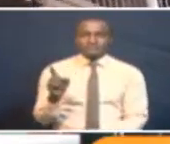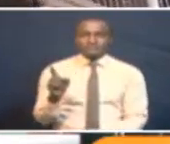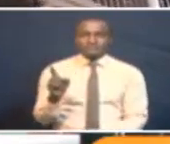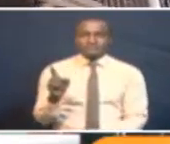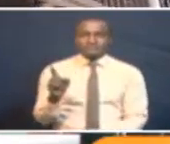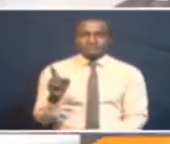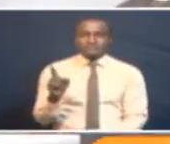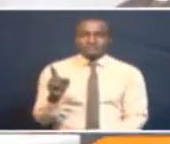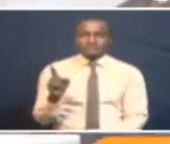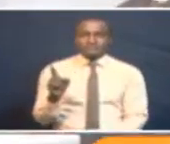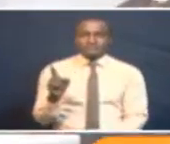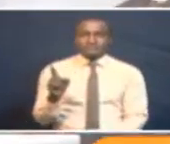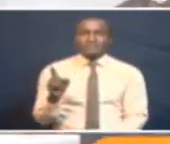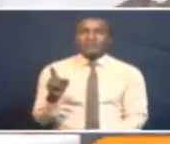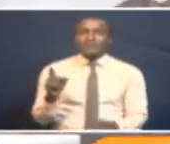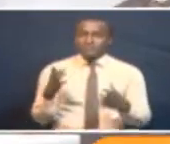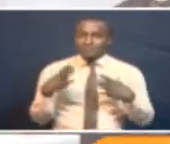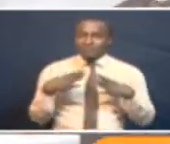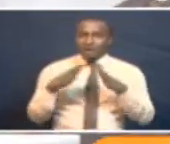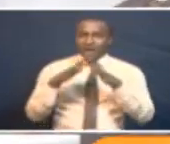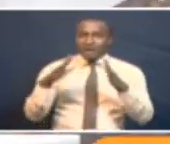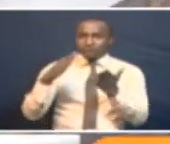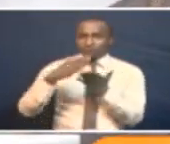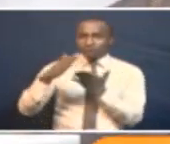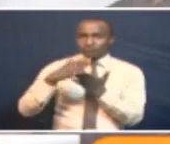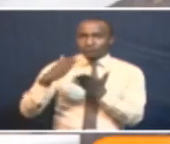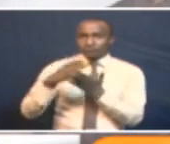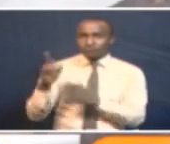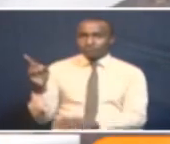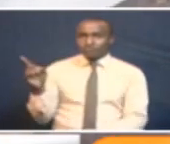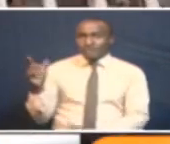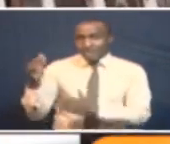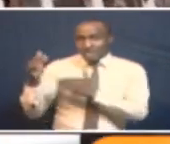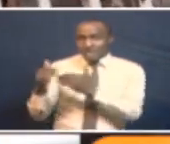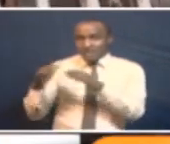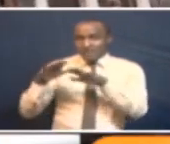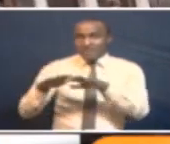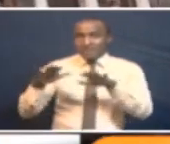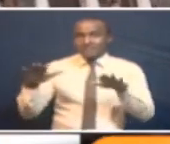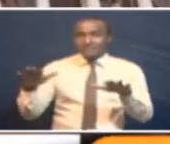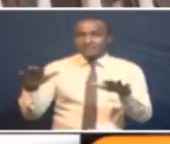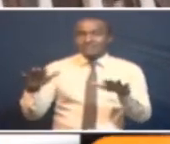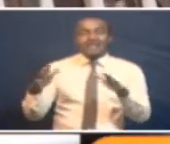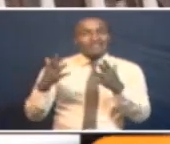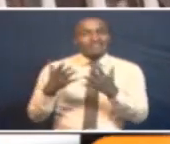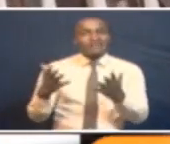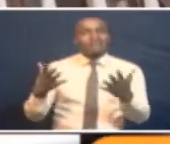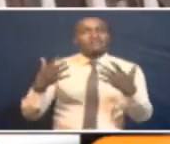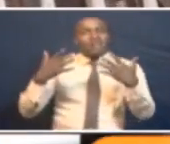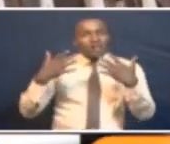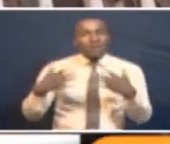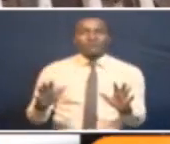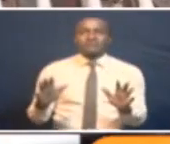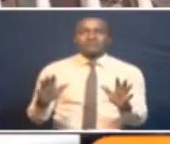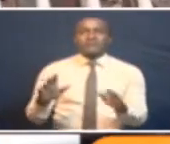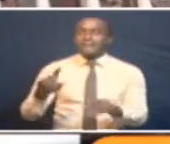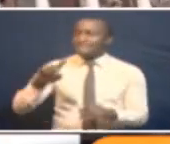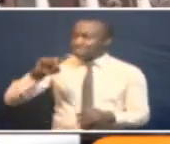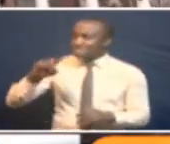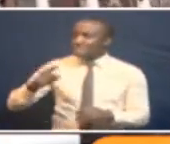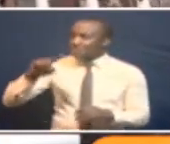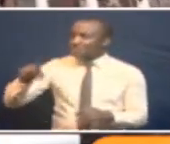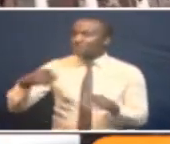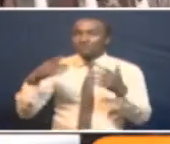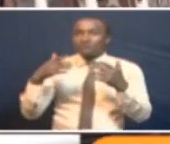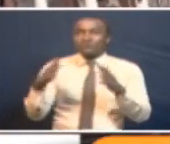Like the traders, tenants of these houses just next to the market lost property worth millions of shillings in addition to